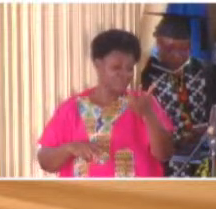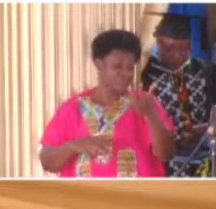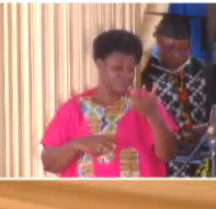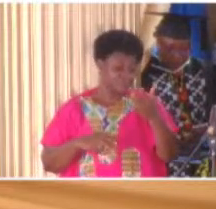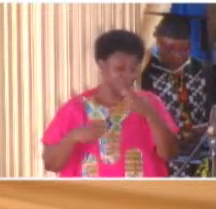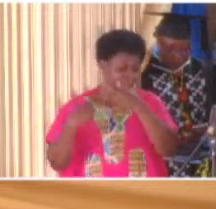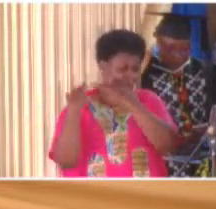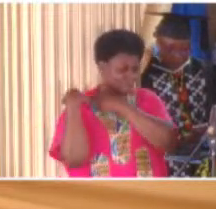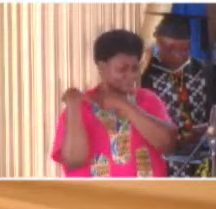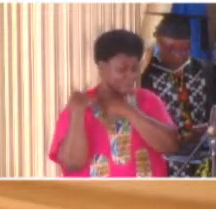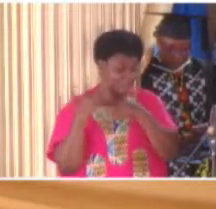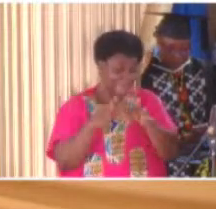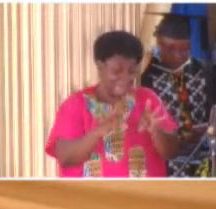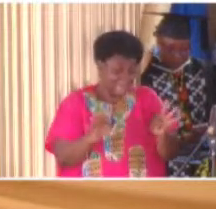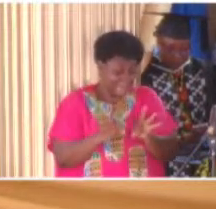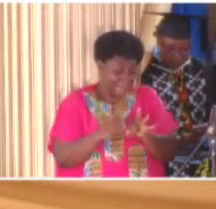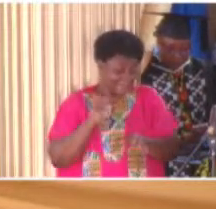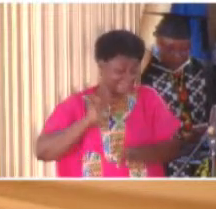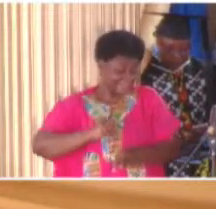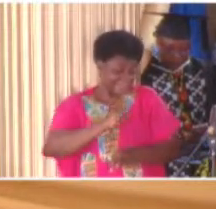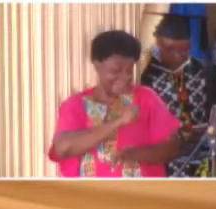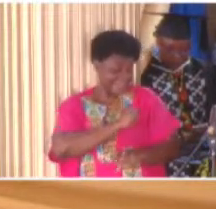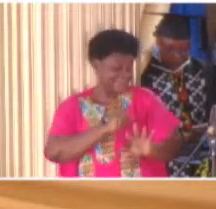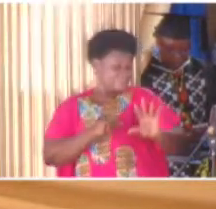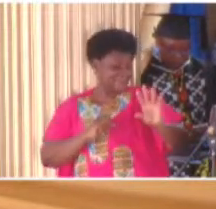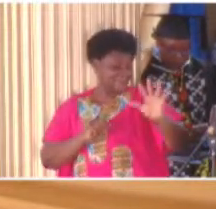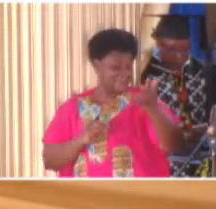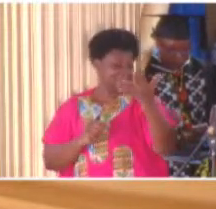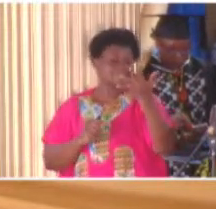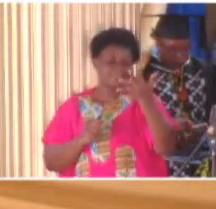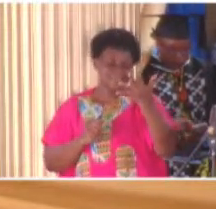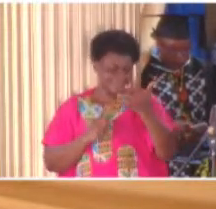to our faculty and staff. 4, engagement